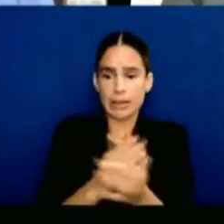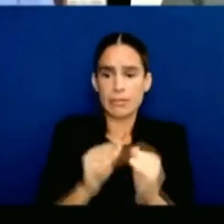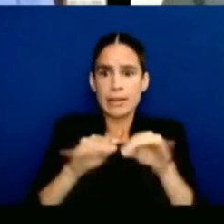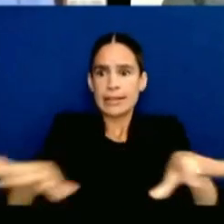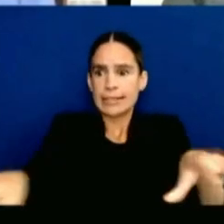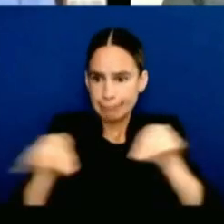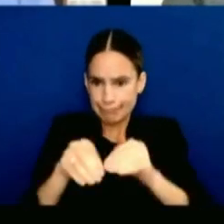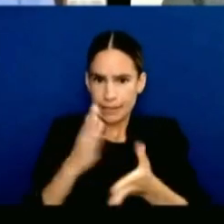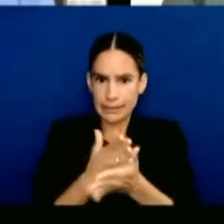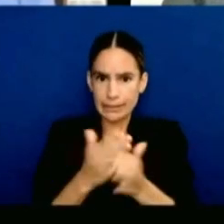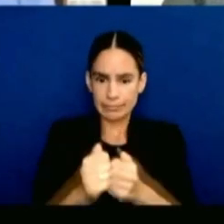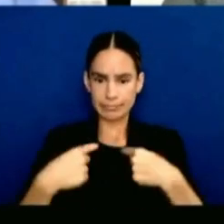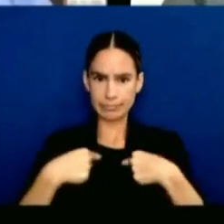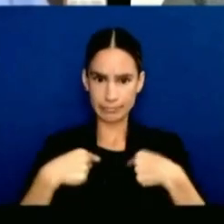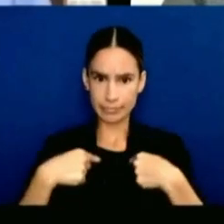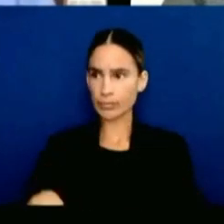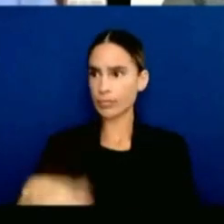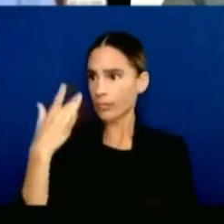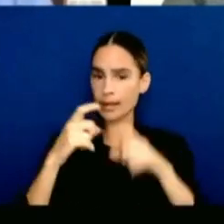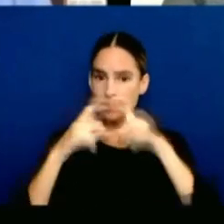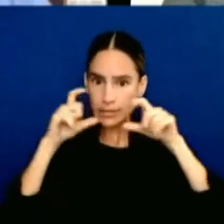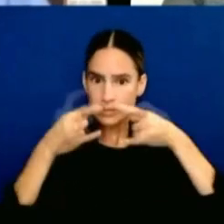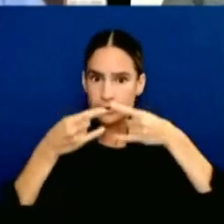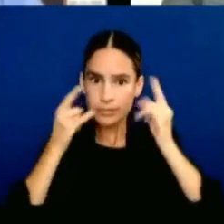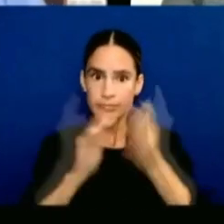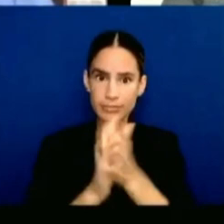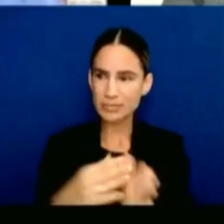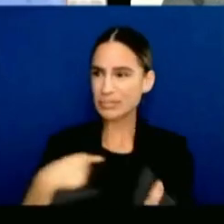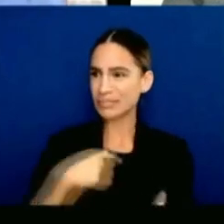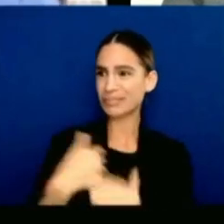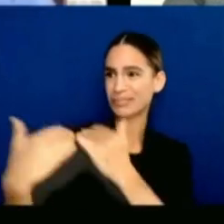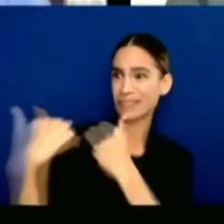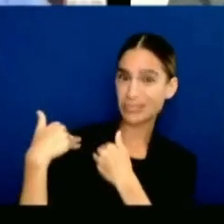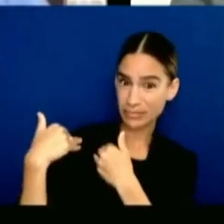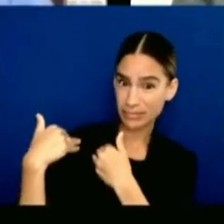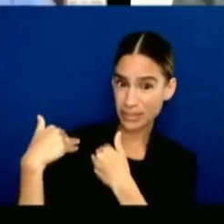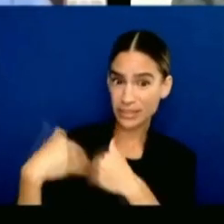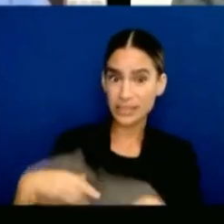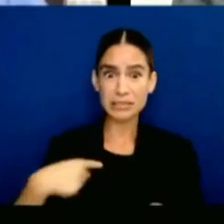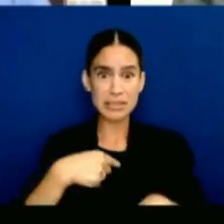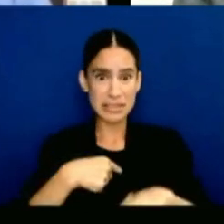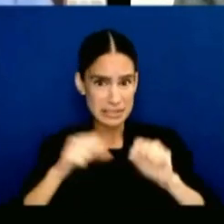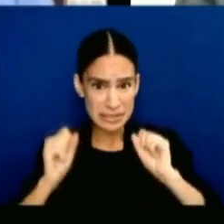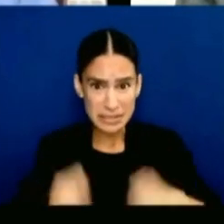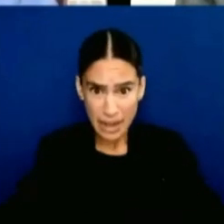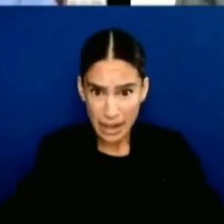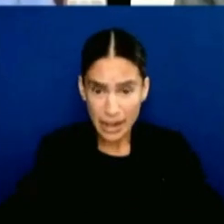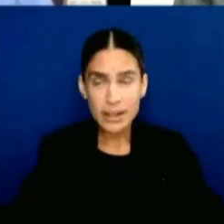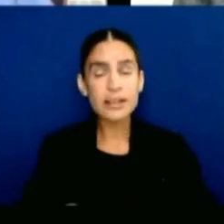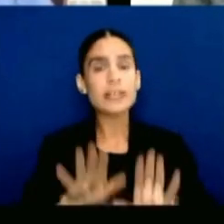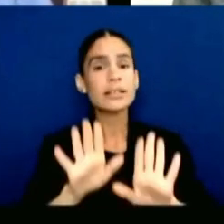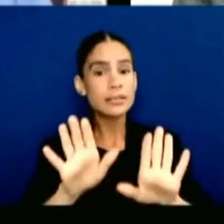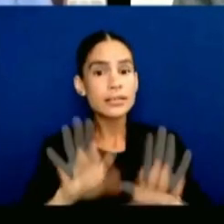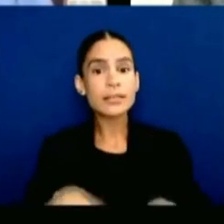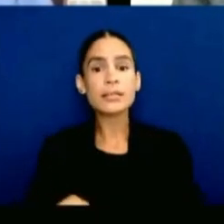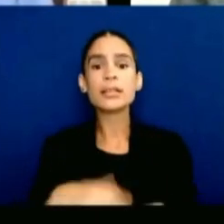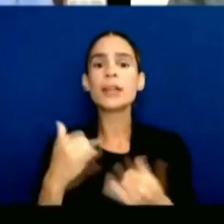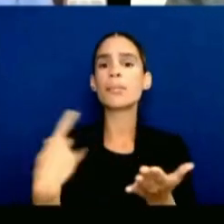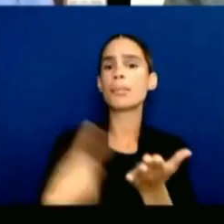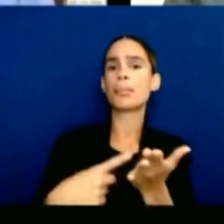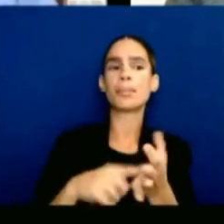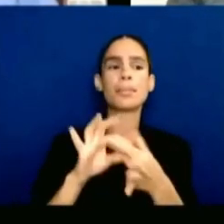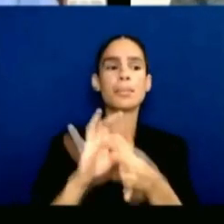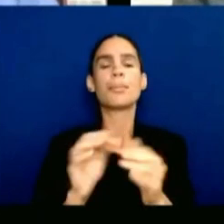is our responsibility. Hey, we can do this. Well, let's talk about vaccines. The world is abuzz about vaccines as the way in which we